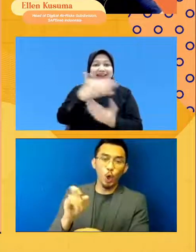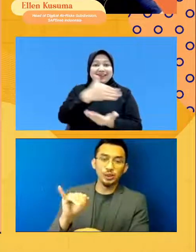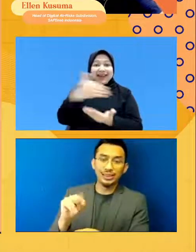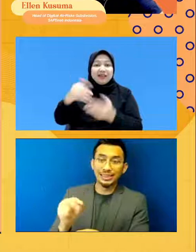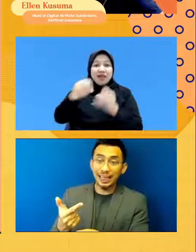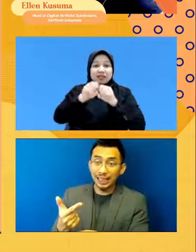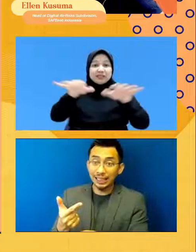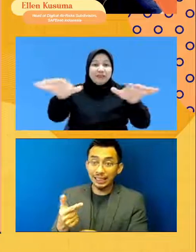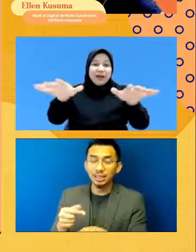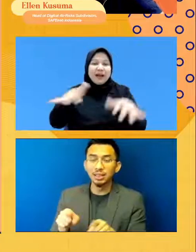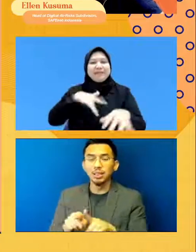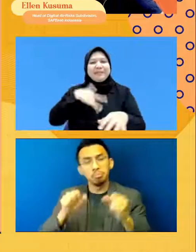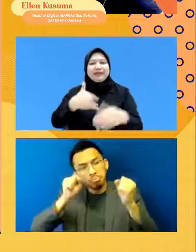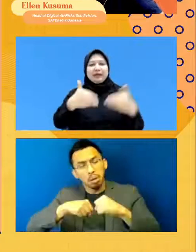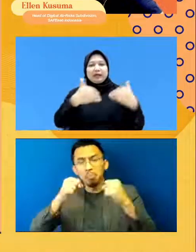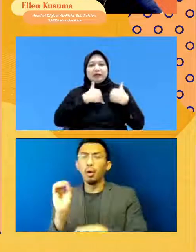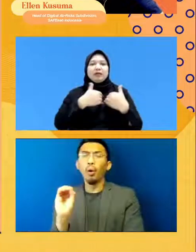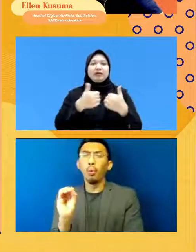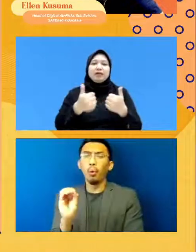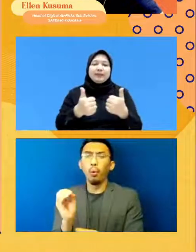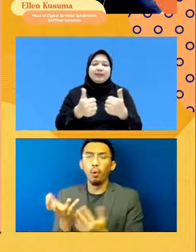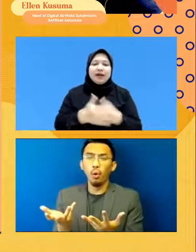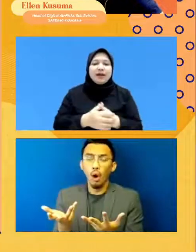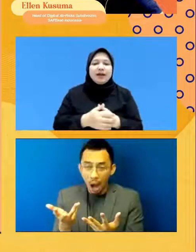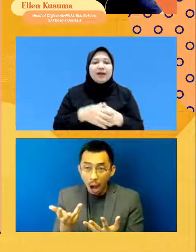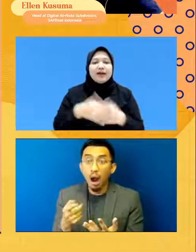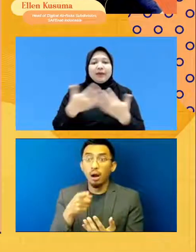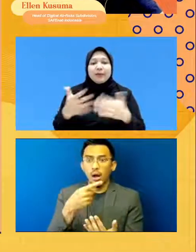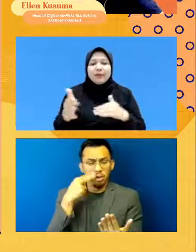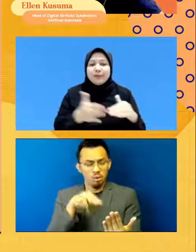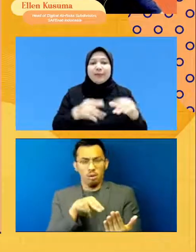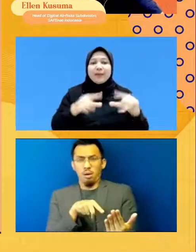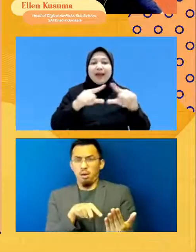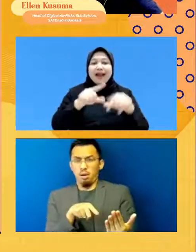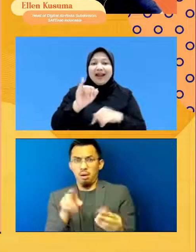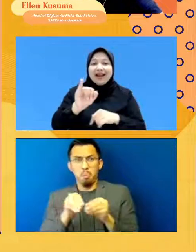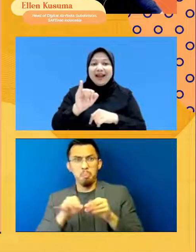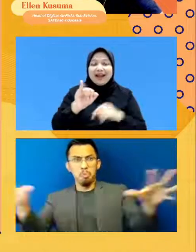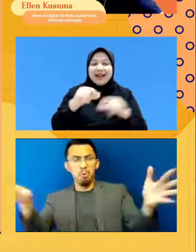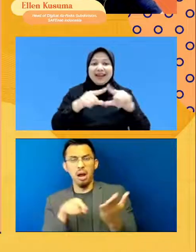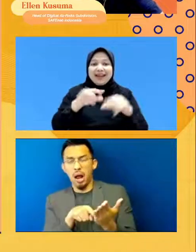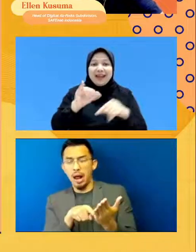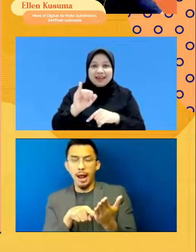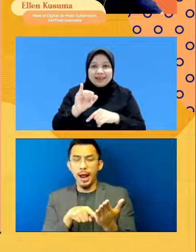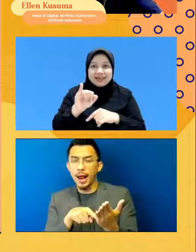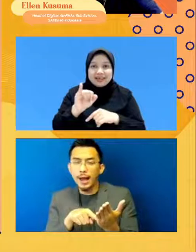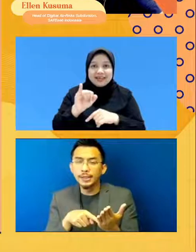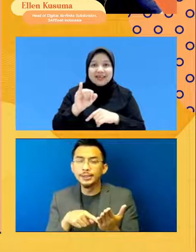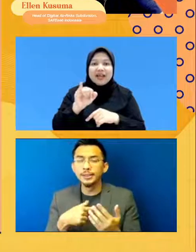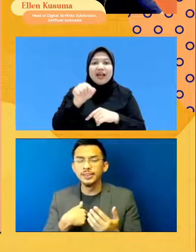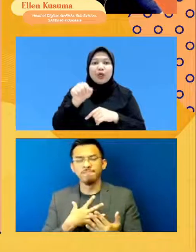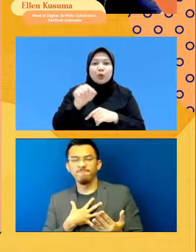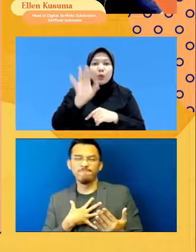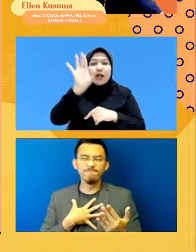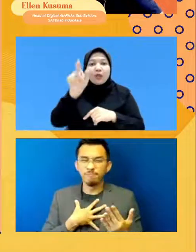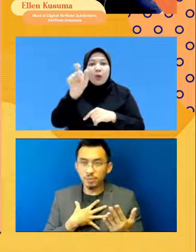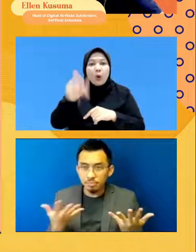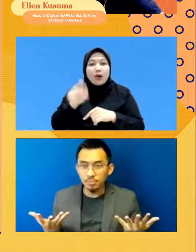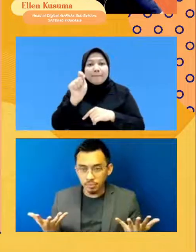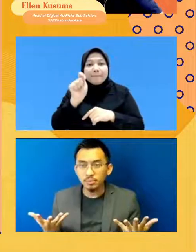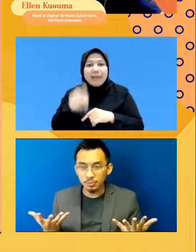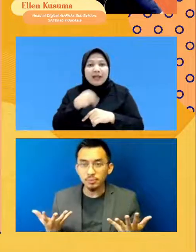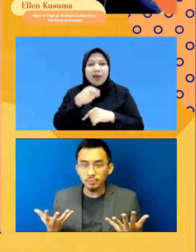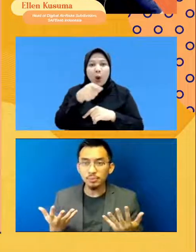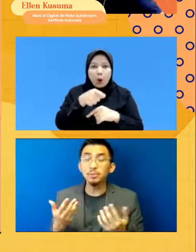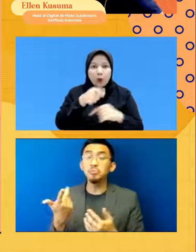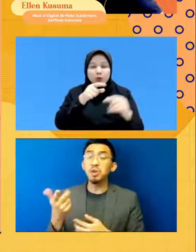fakes, artificial intelligence to manipulate some multimedia format or